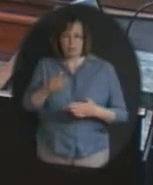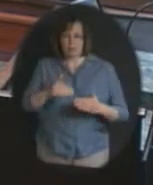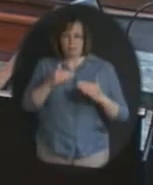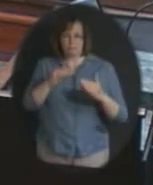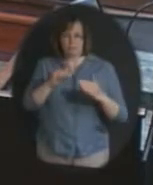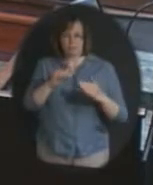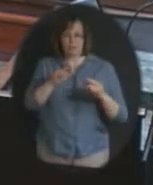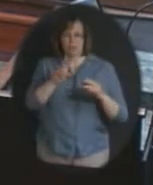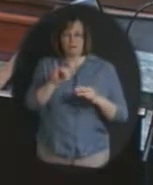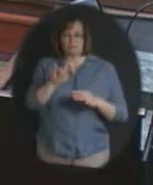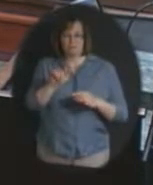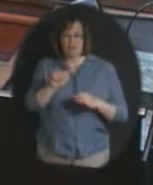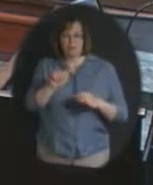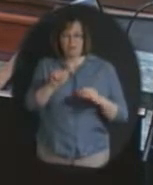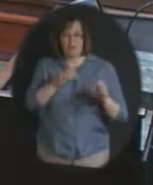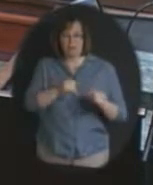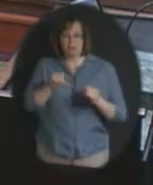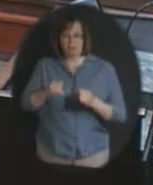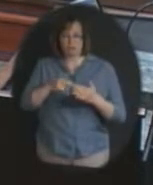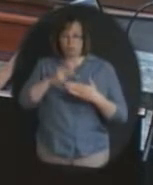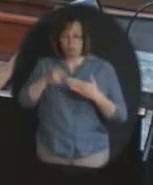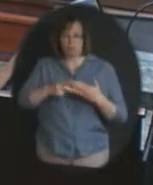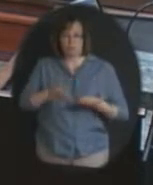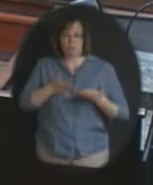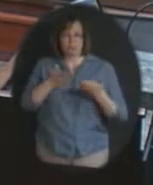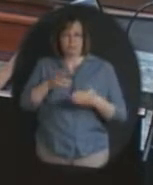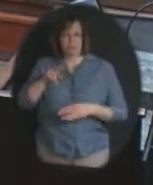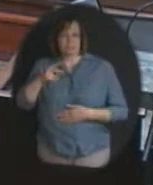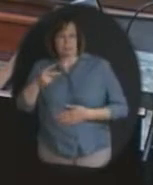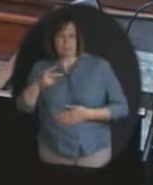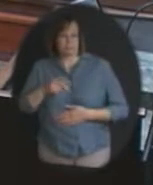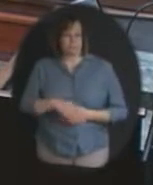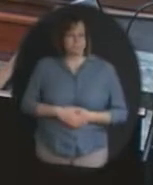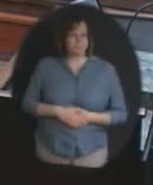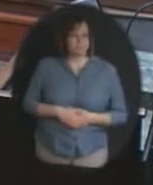via Individual Determination programs as presented. Second?